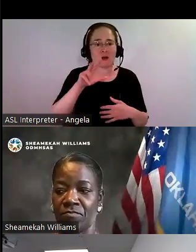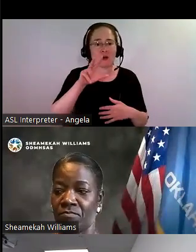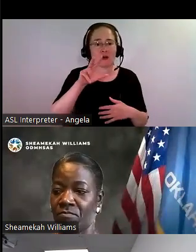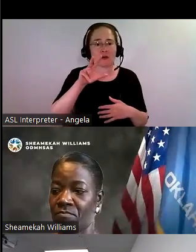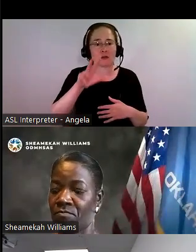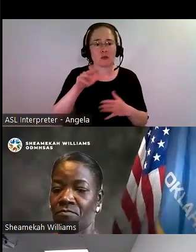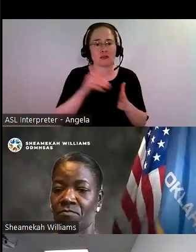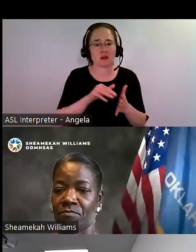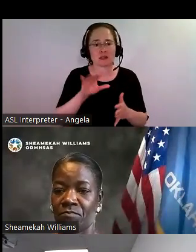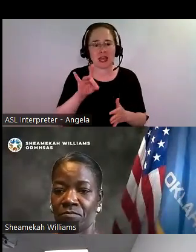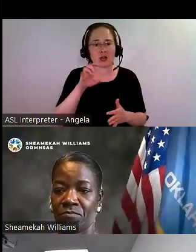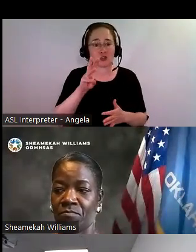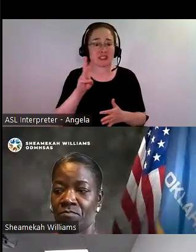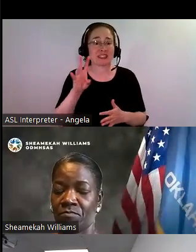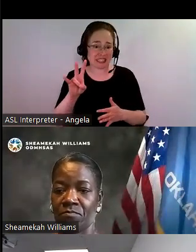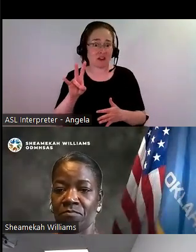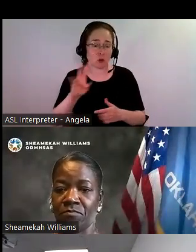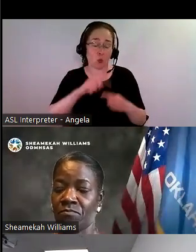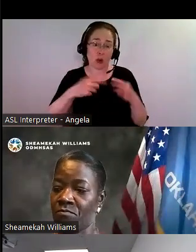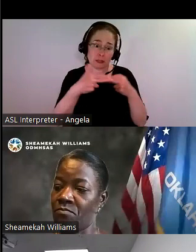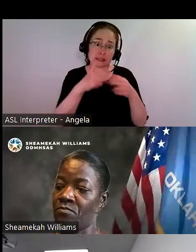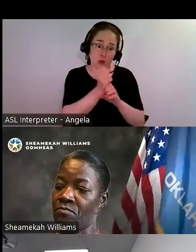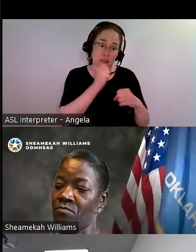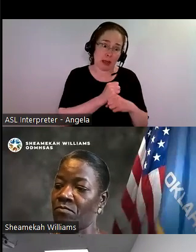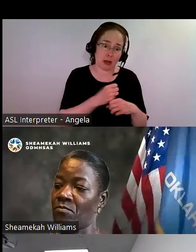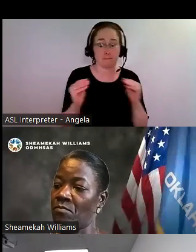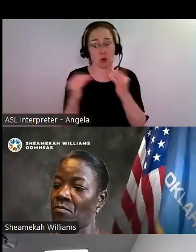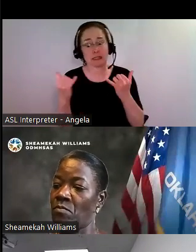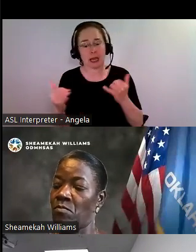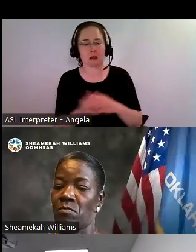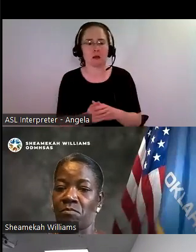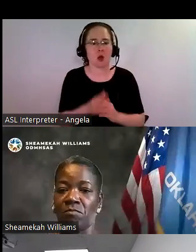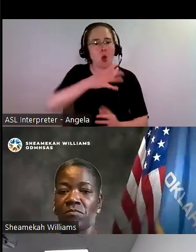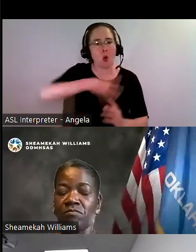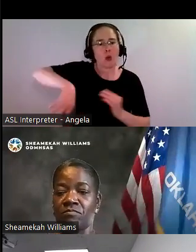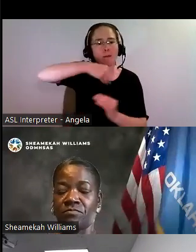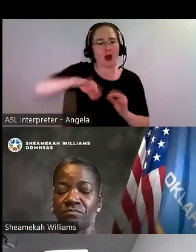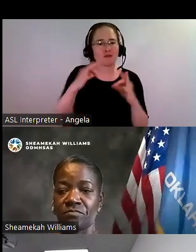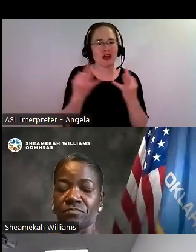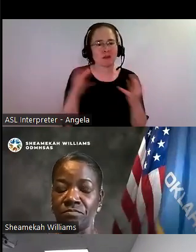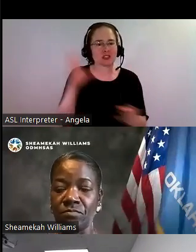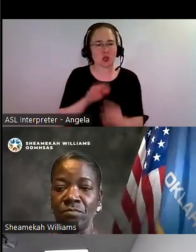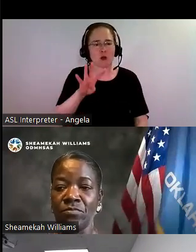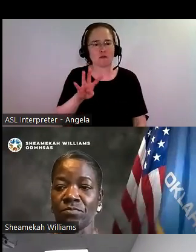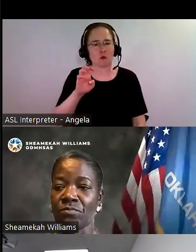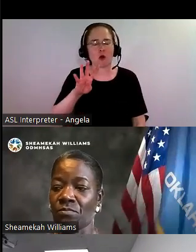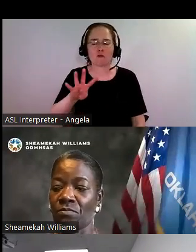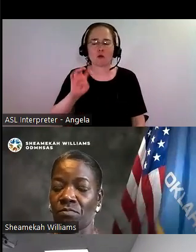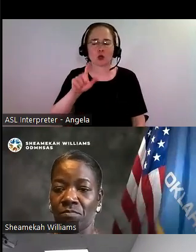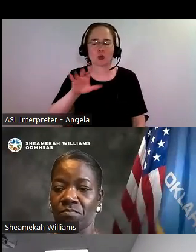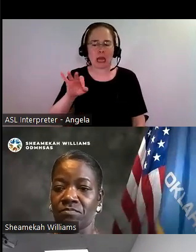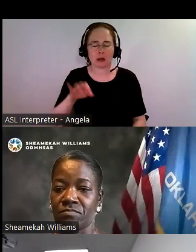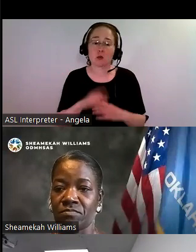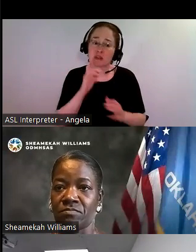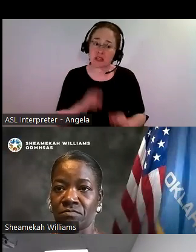3,867. That's when this slide came out, so it's more than that today. And we have wraparound families of 429. So this is very important